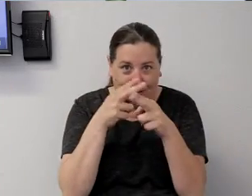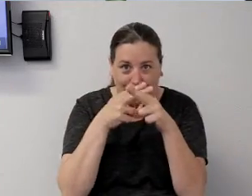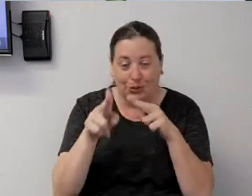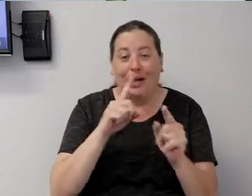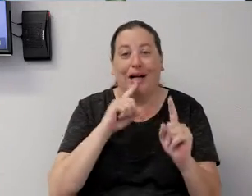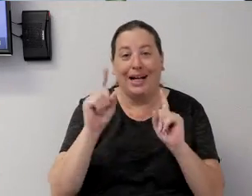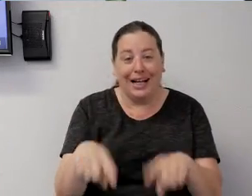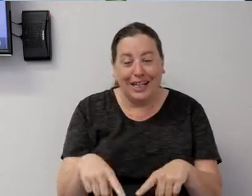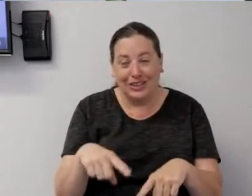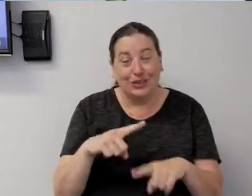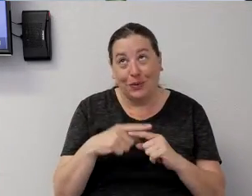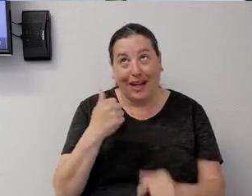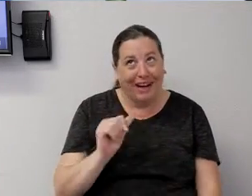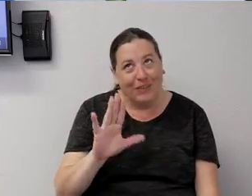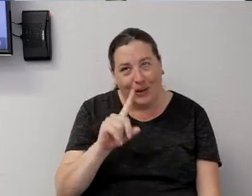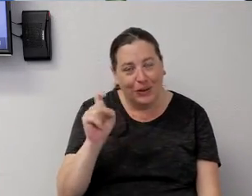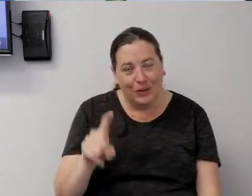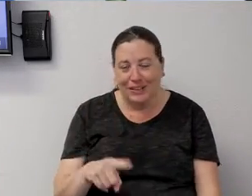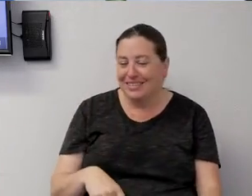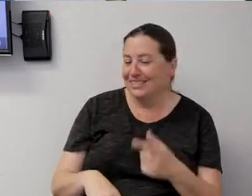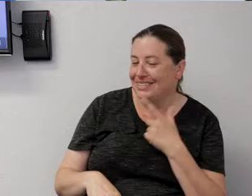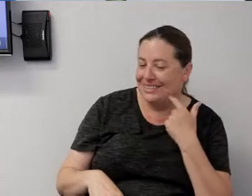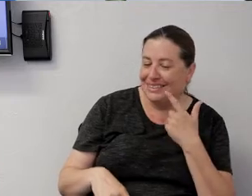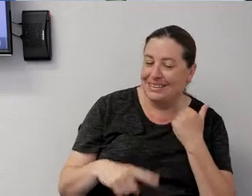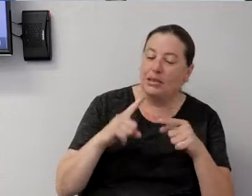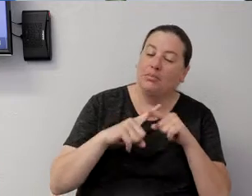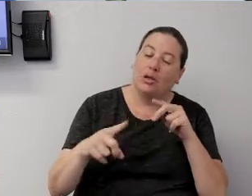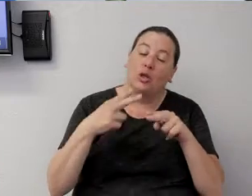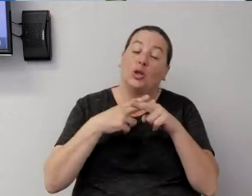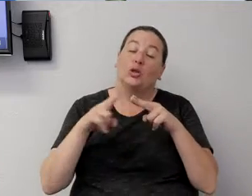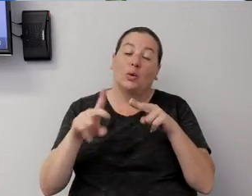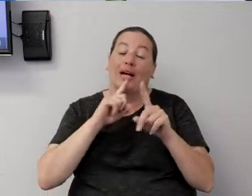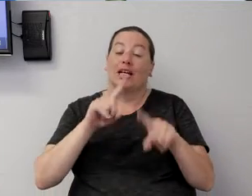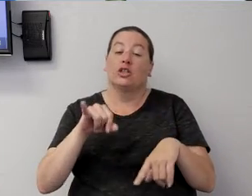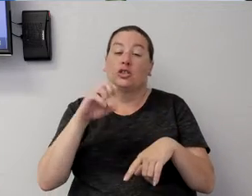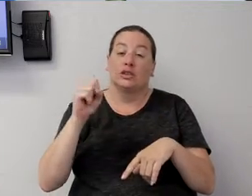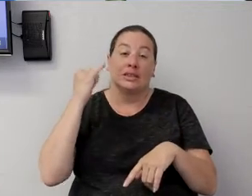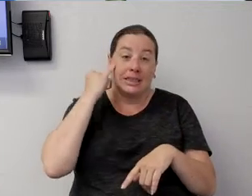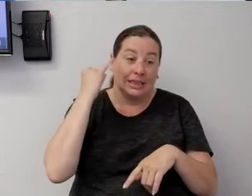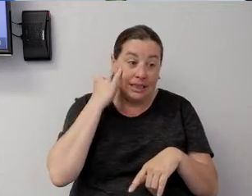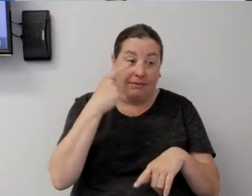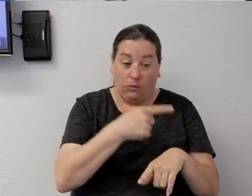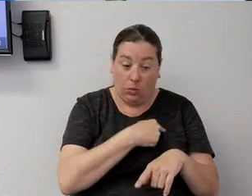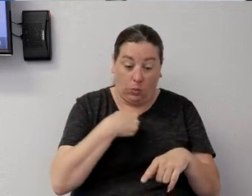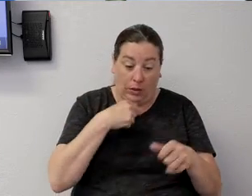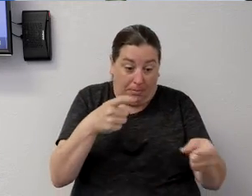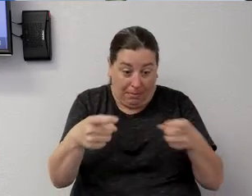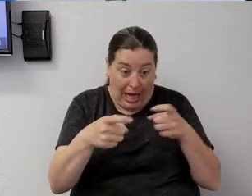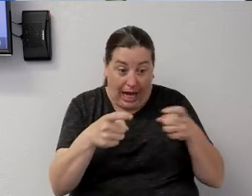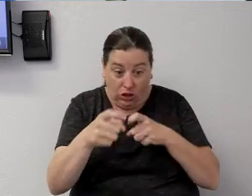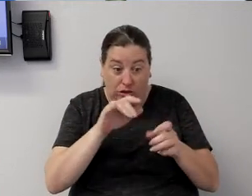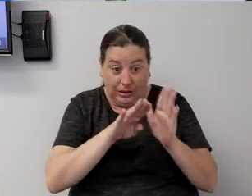answer is all indications that if the spike is manageable, that we will have sufficient PPE. Okay,